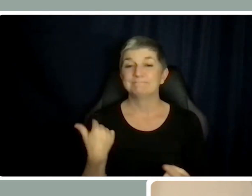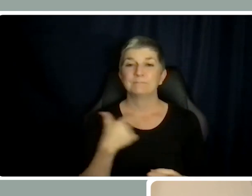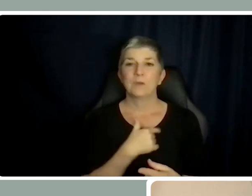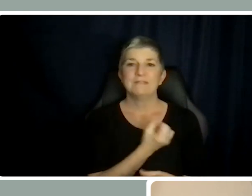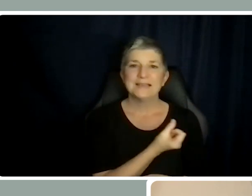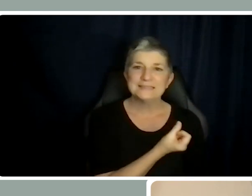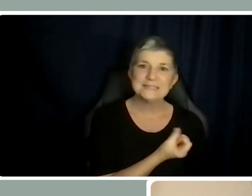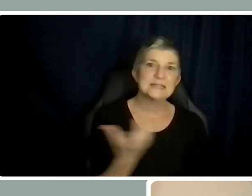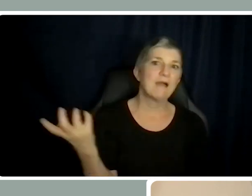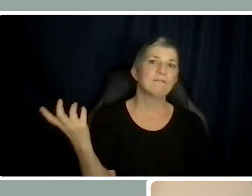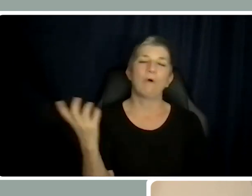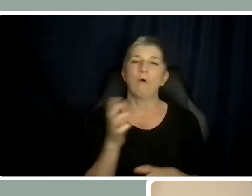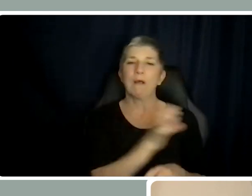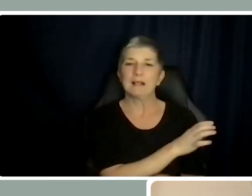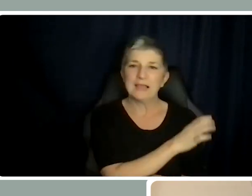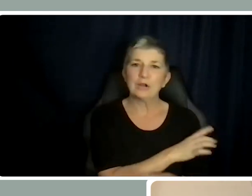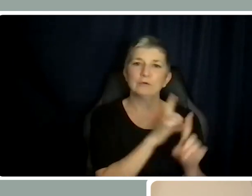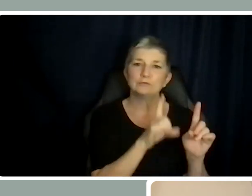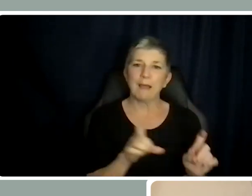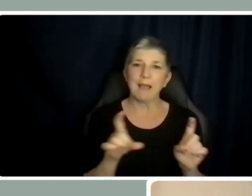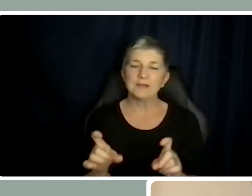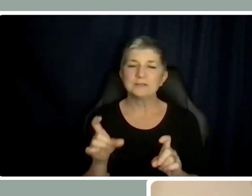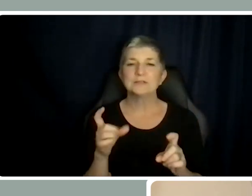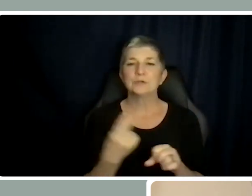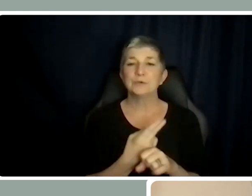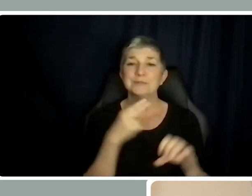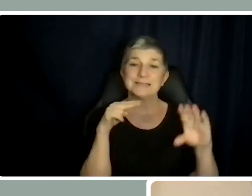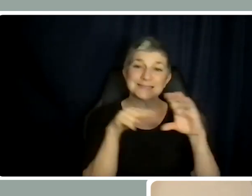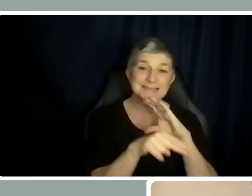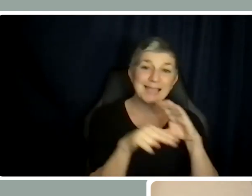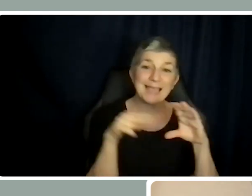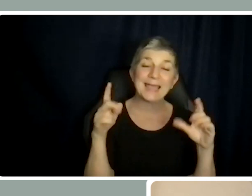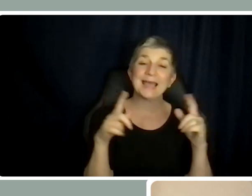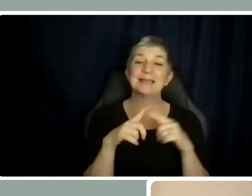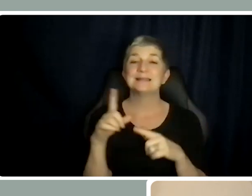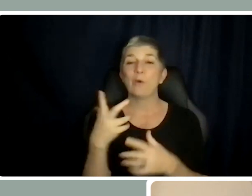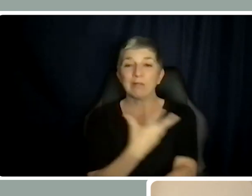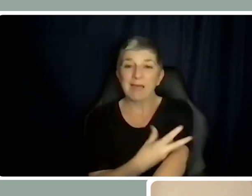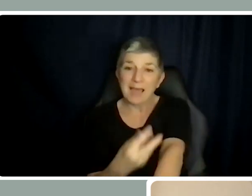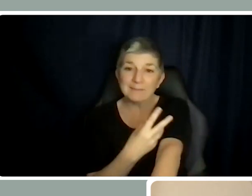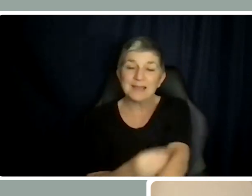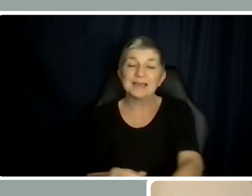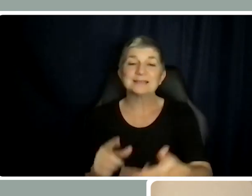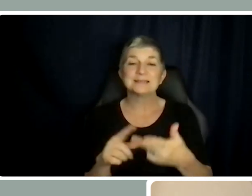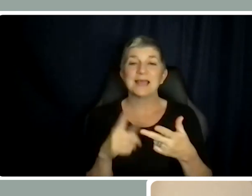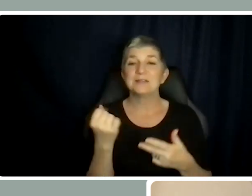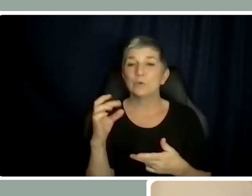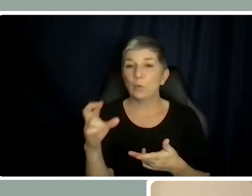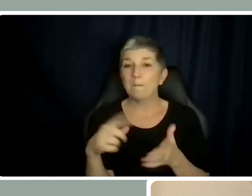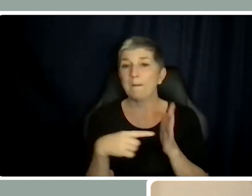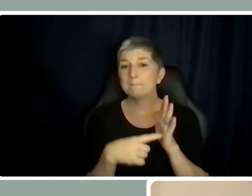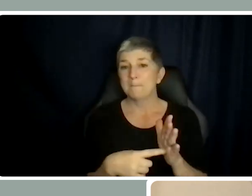of clinical trials looking at scans and looking at lab tests and looking at tumor markers